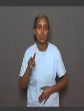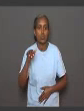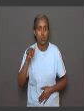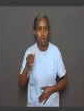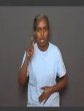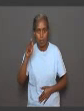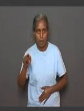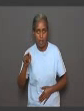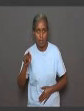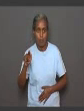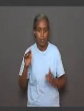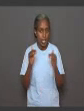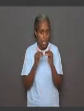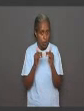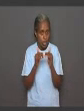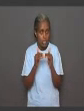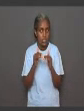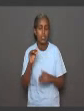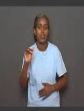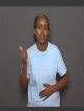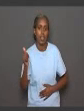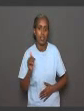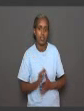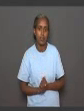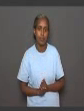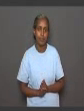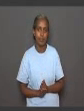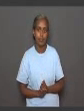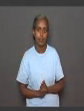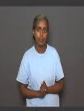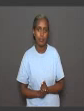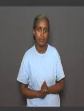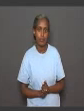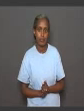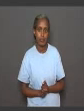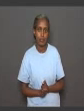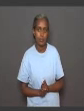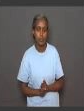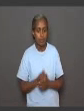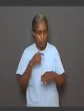minus 2y prime equals 10.